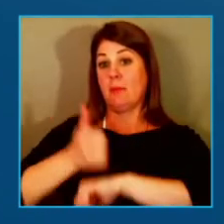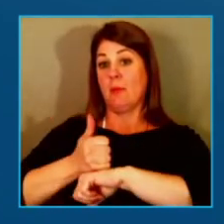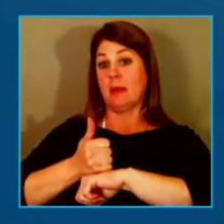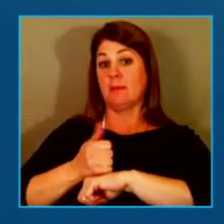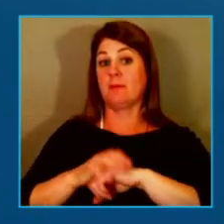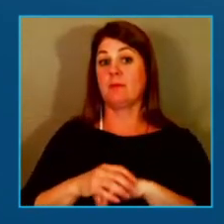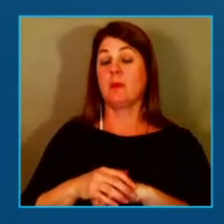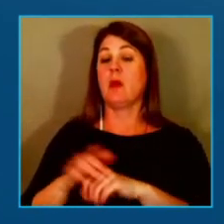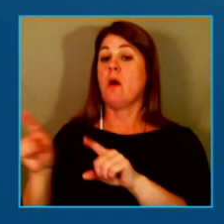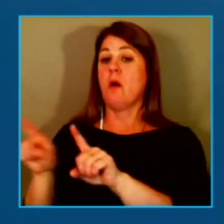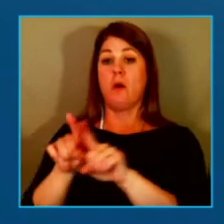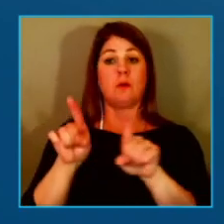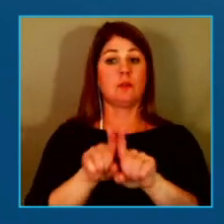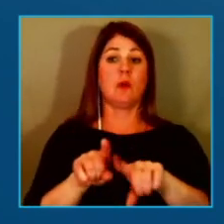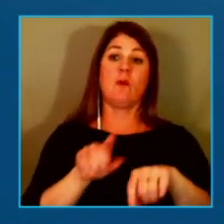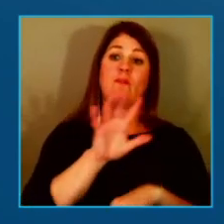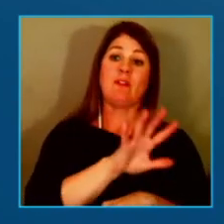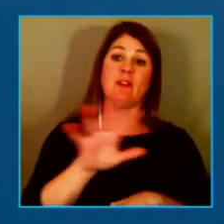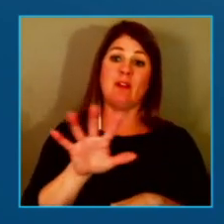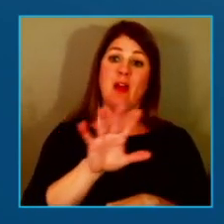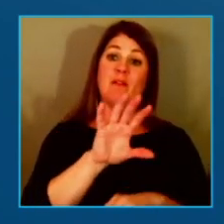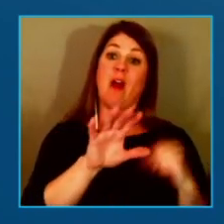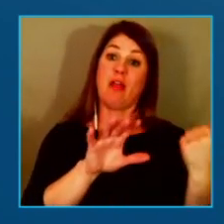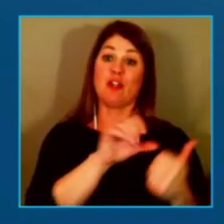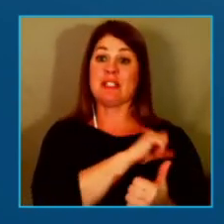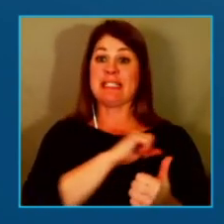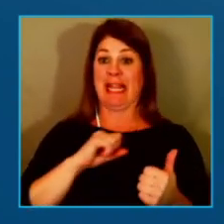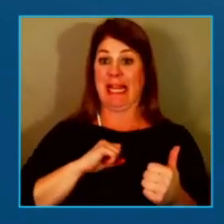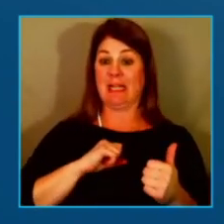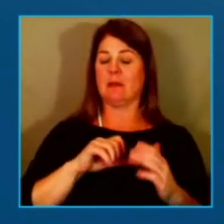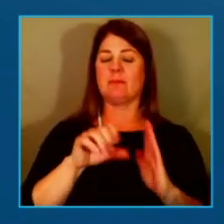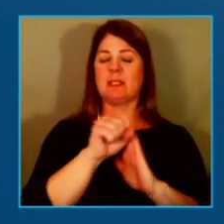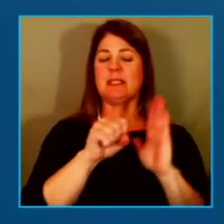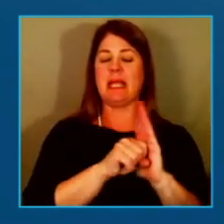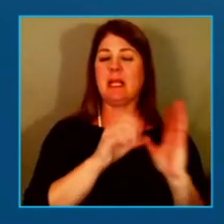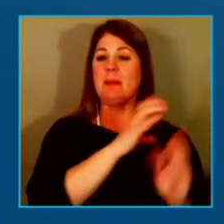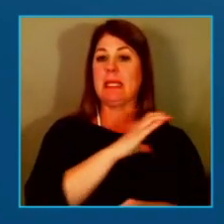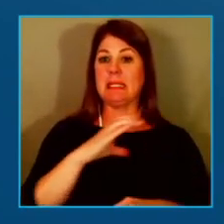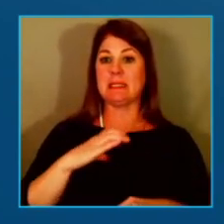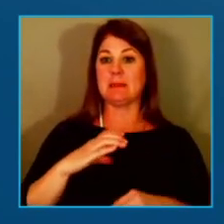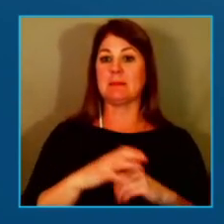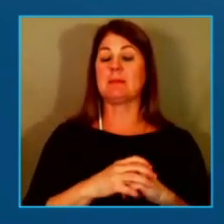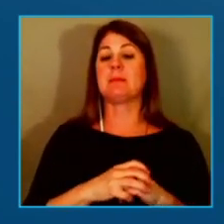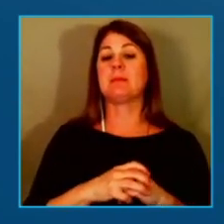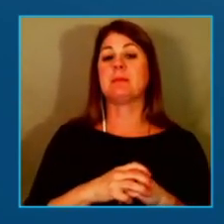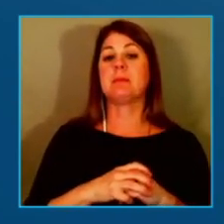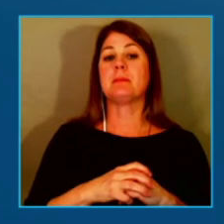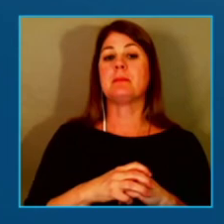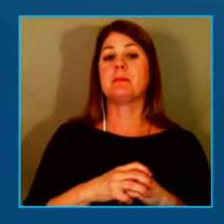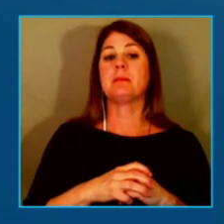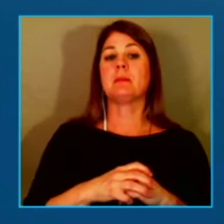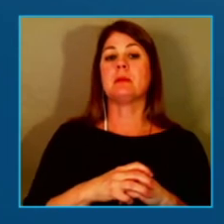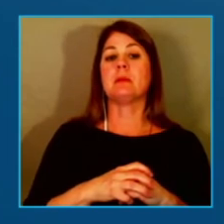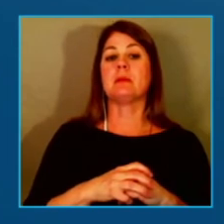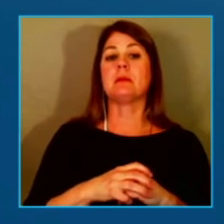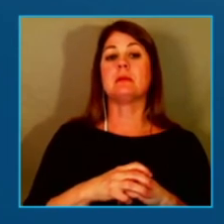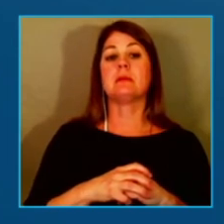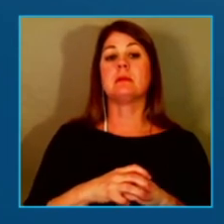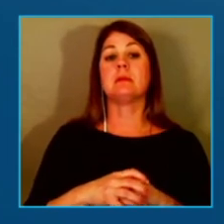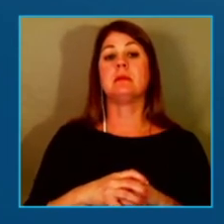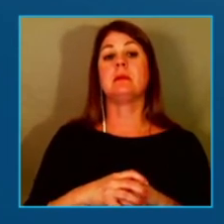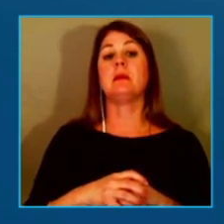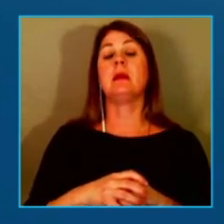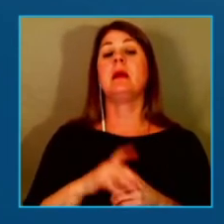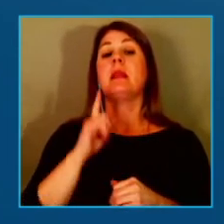55 other state committees that have their own affirmative action programs. And I think I would urge the Rules and